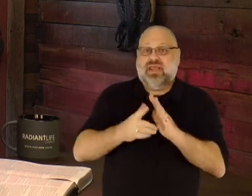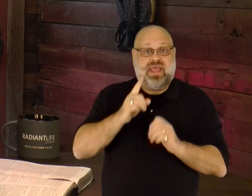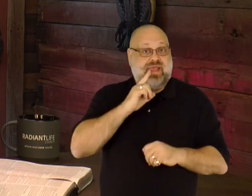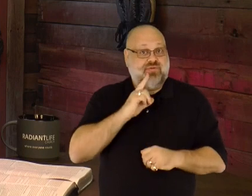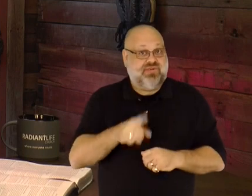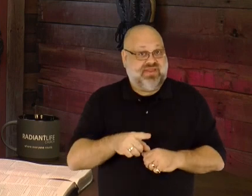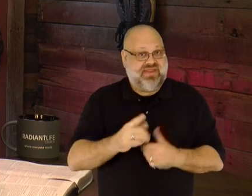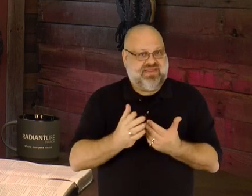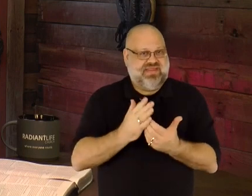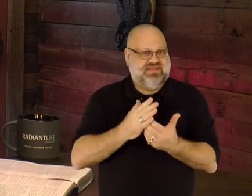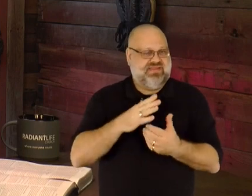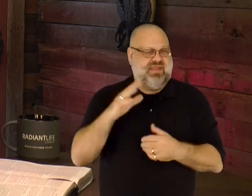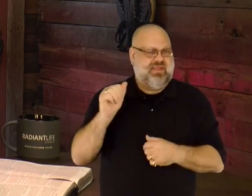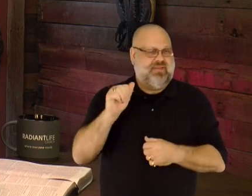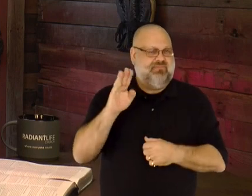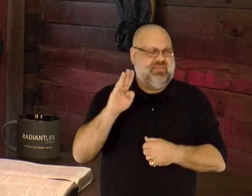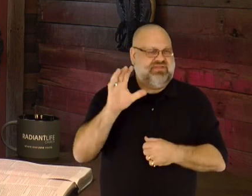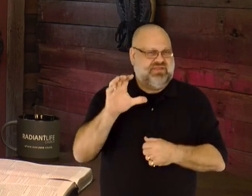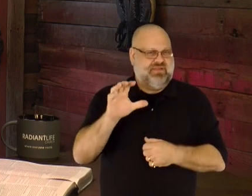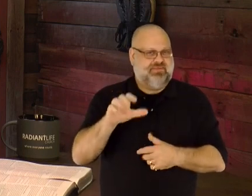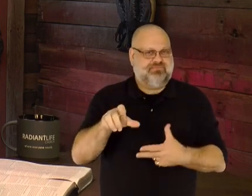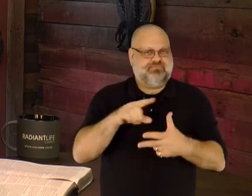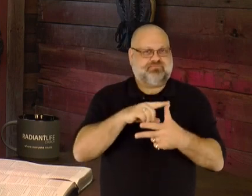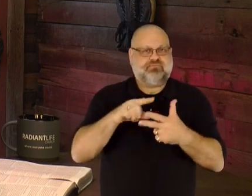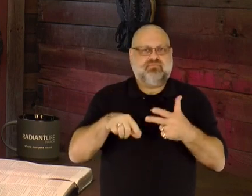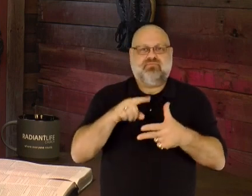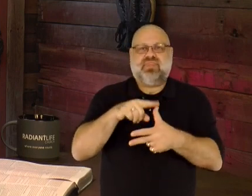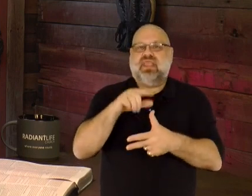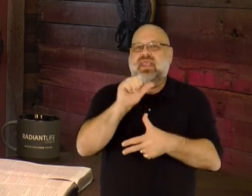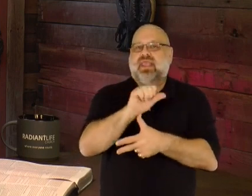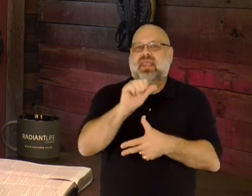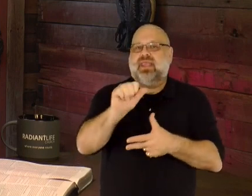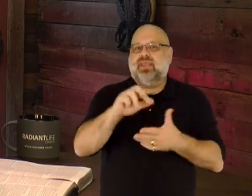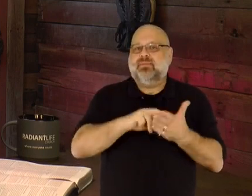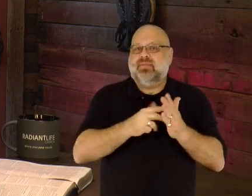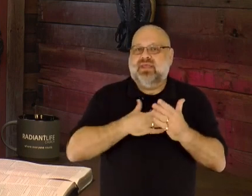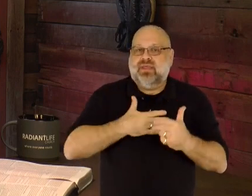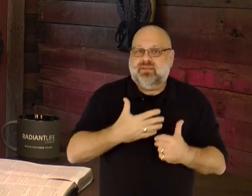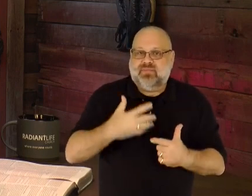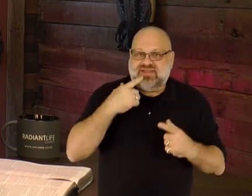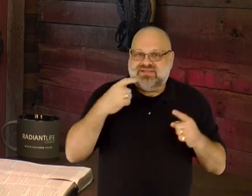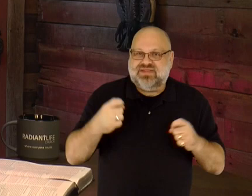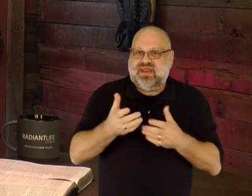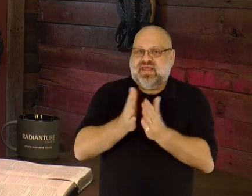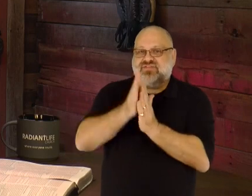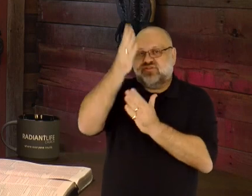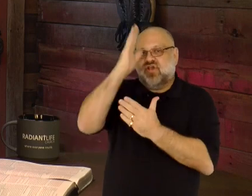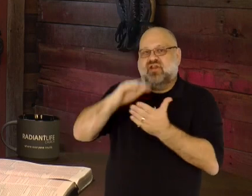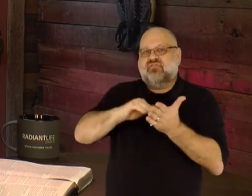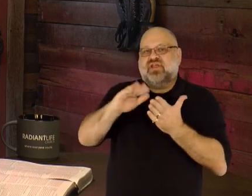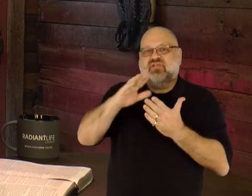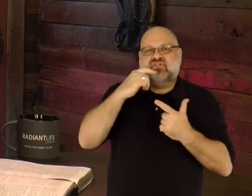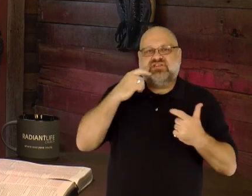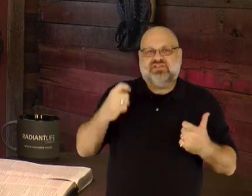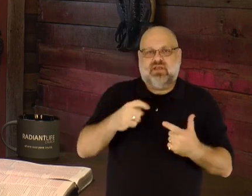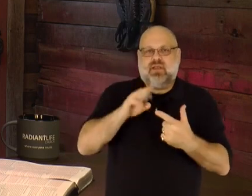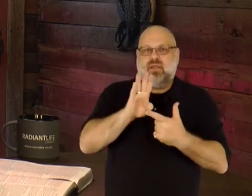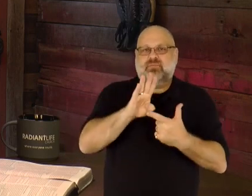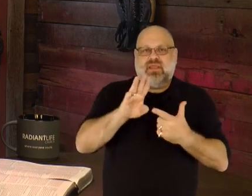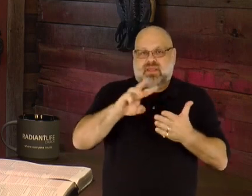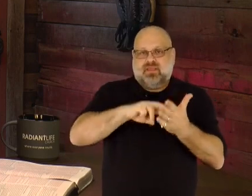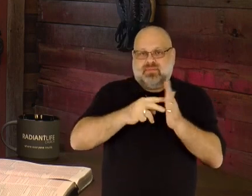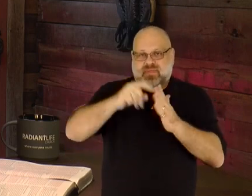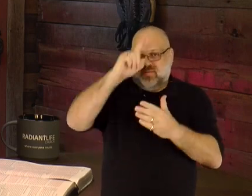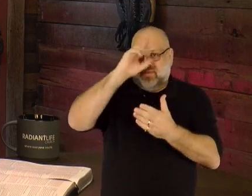actually as easy as A, B, C. The letter A stands for admit that you've sinned and ask God to forgive your sin. The letter B stands for